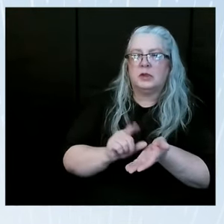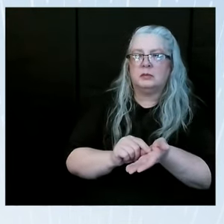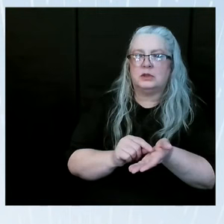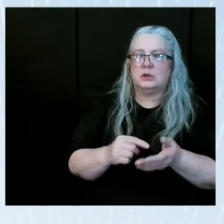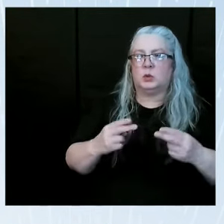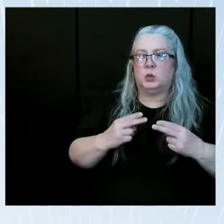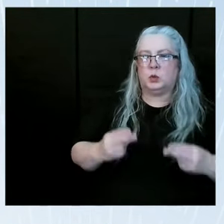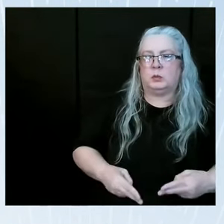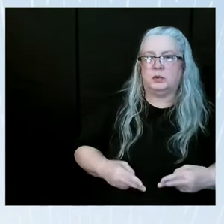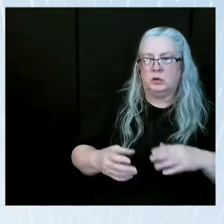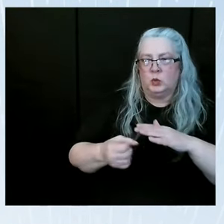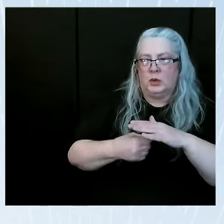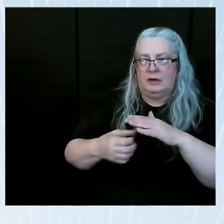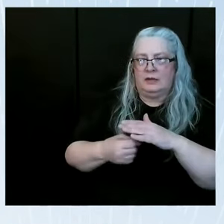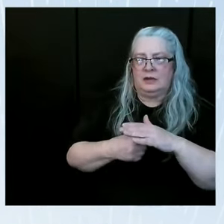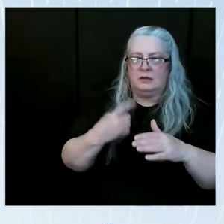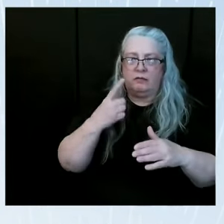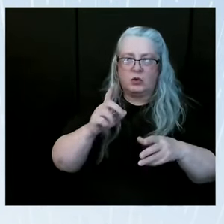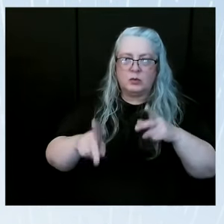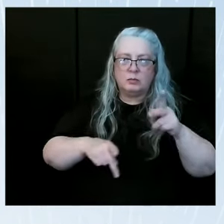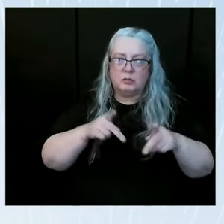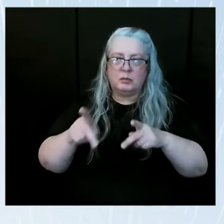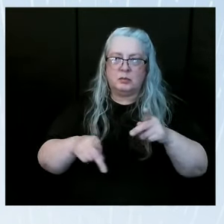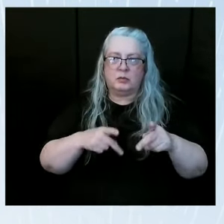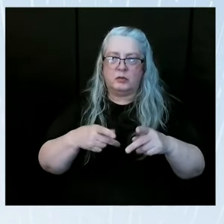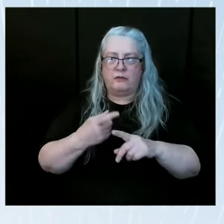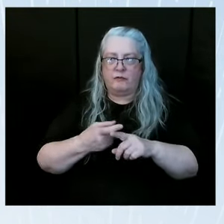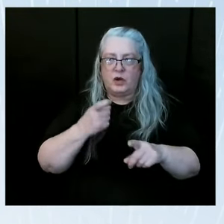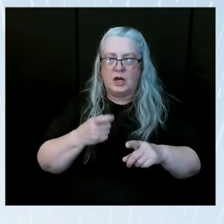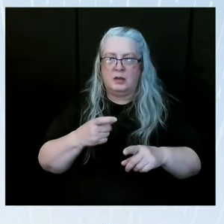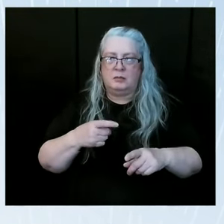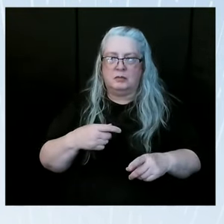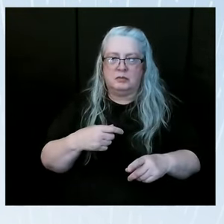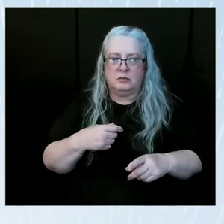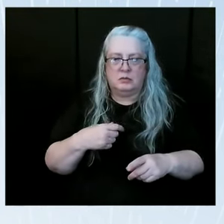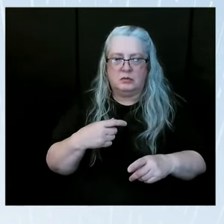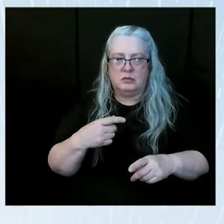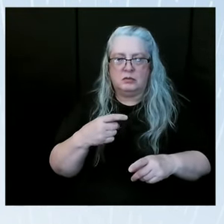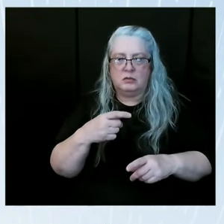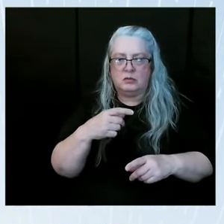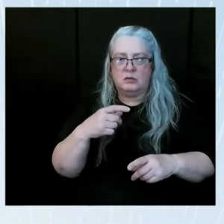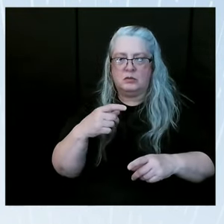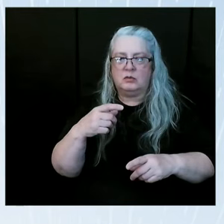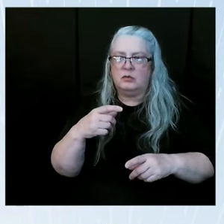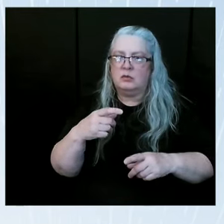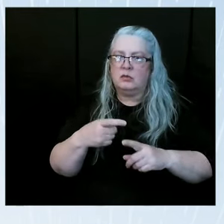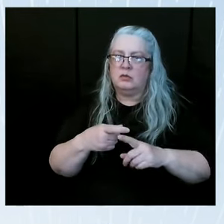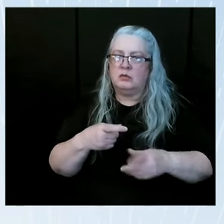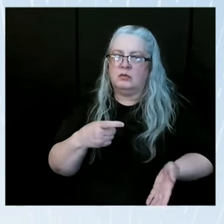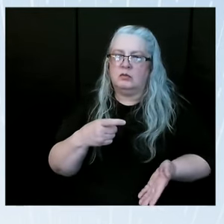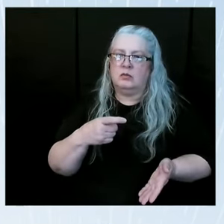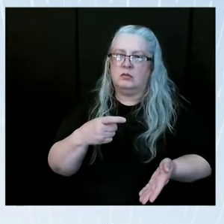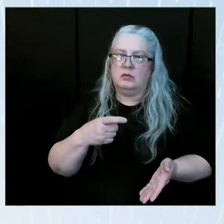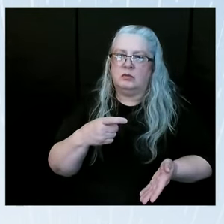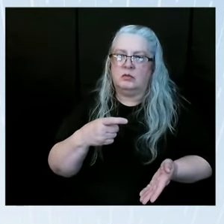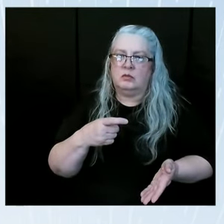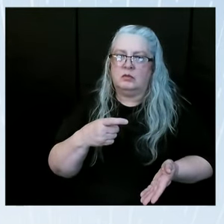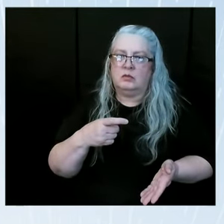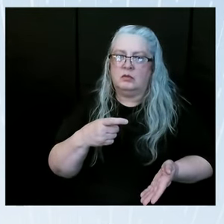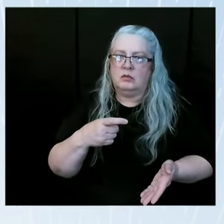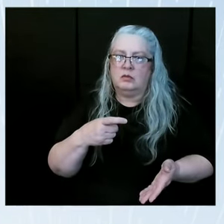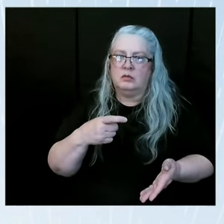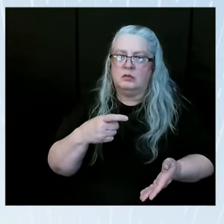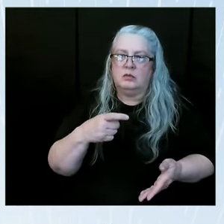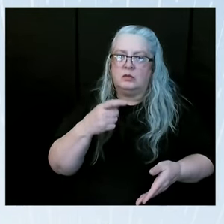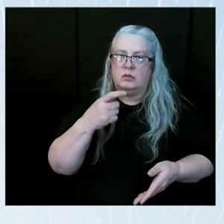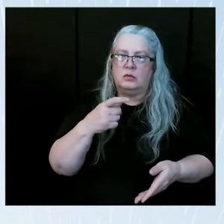And we wanted to make sure we reached this population early because we know how vulnerable they would be and how susceptible they might become to